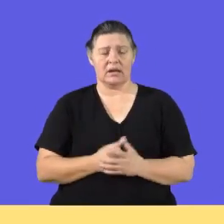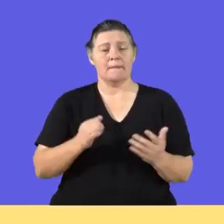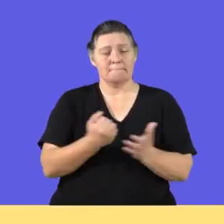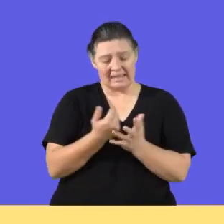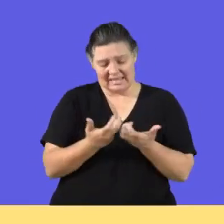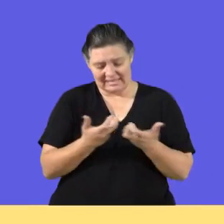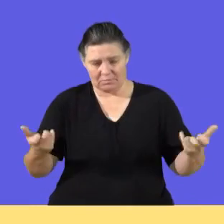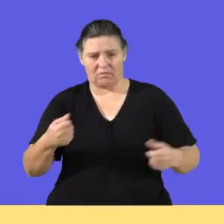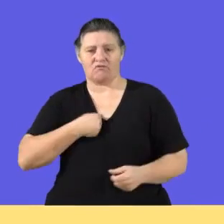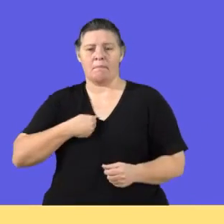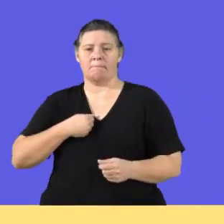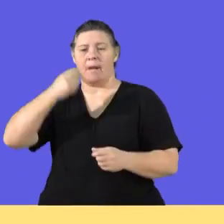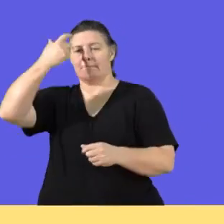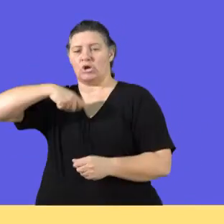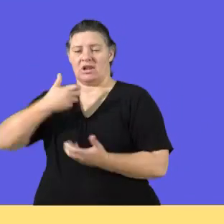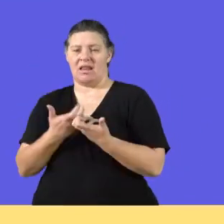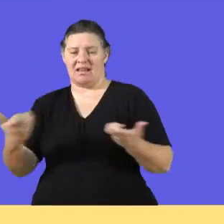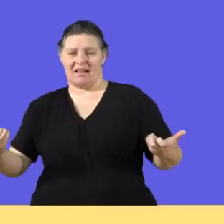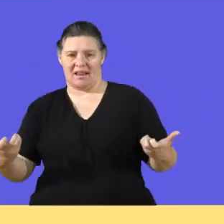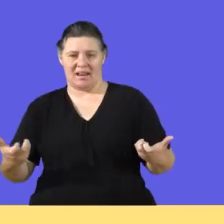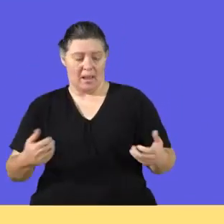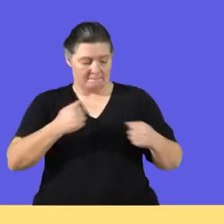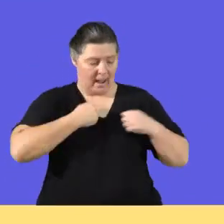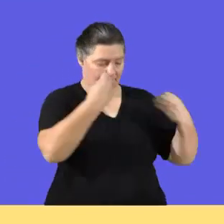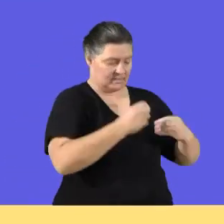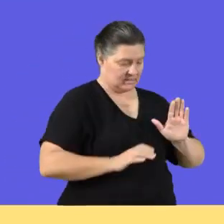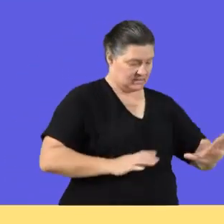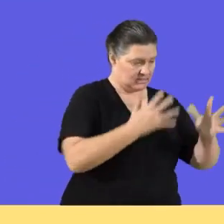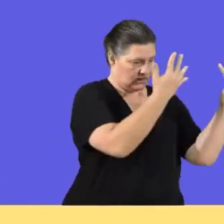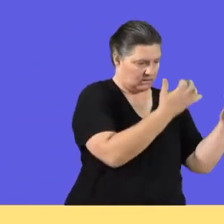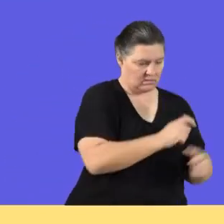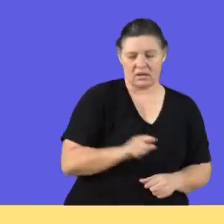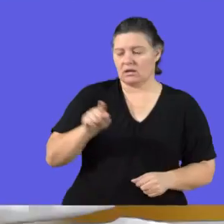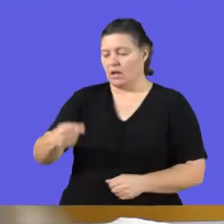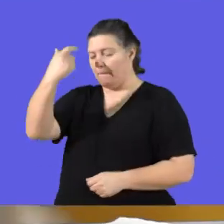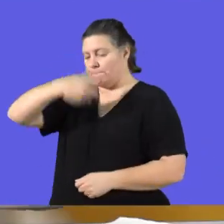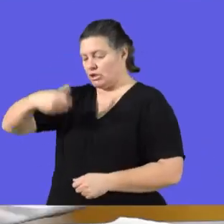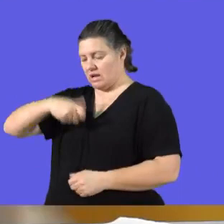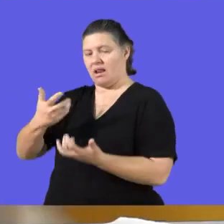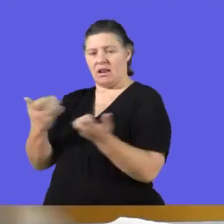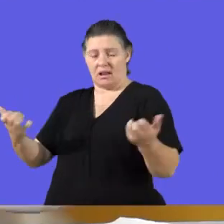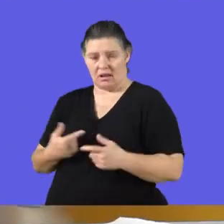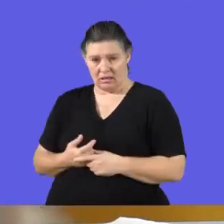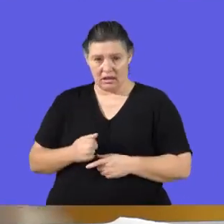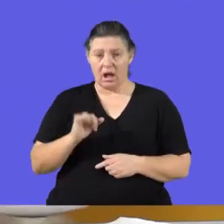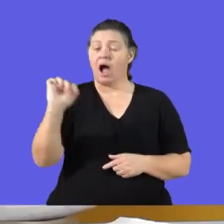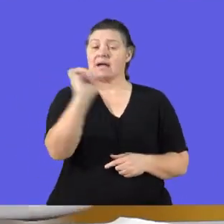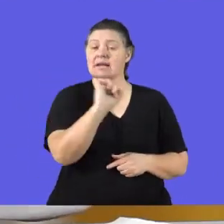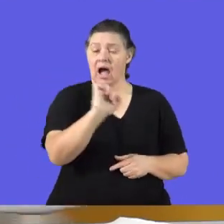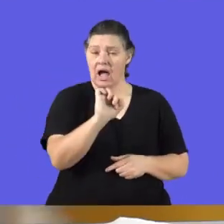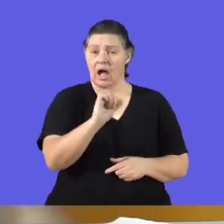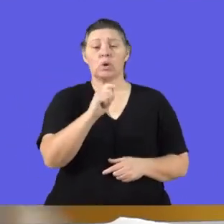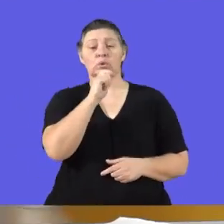business should be kept separate from the affairs of the owner. In other words, when Harry bought the